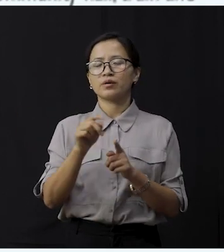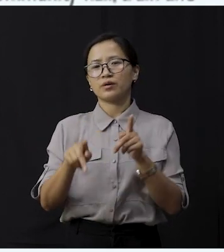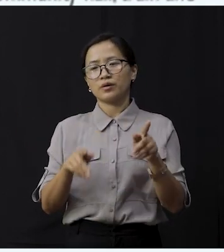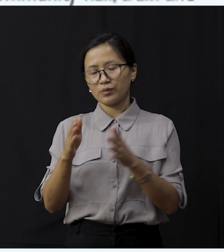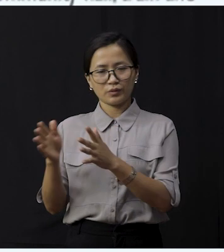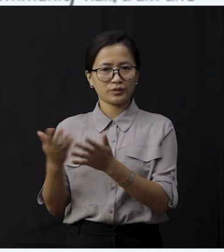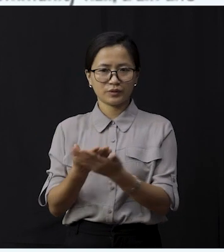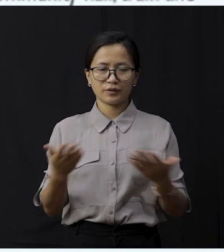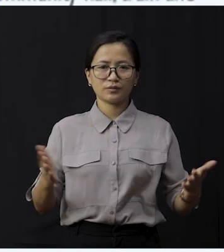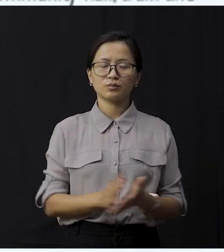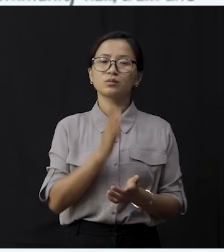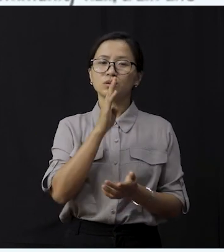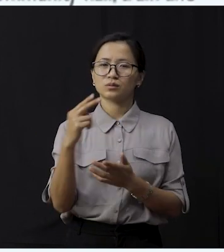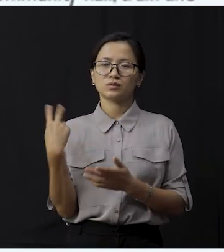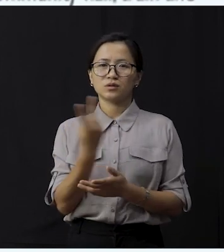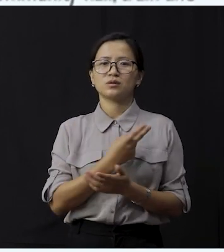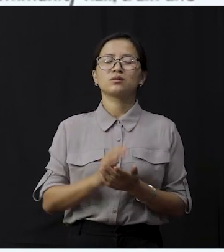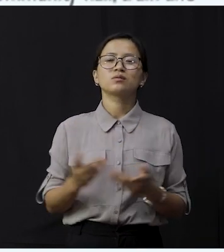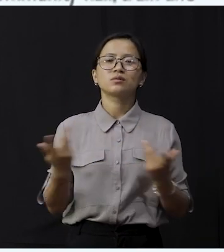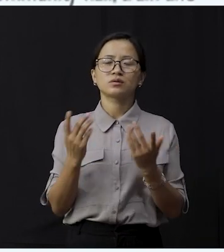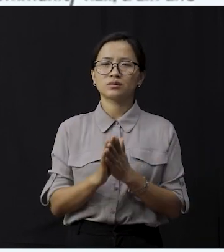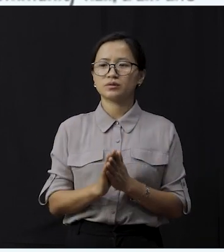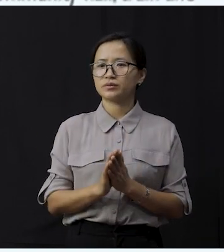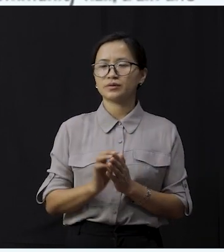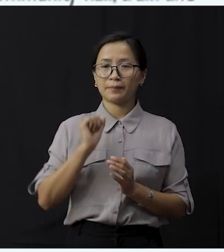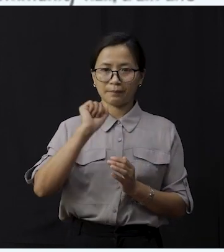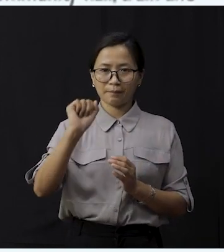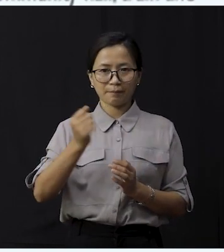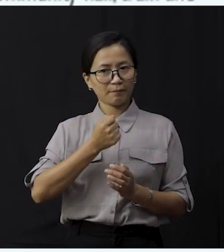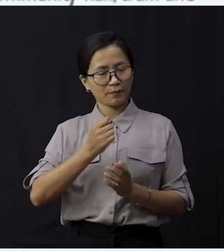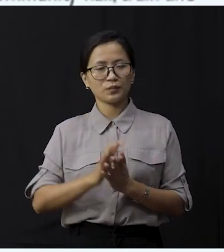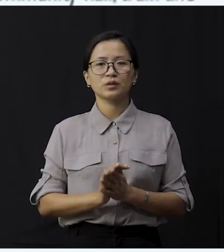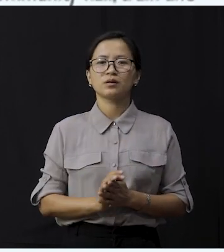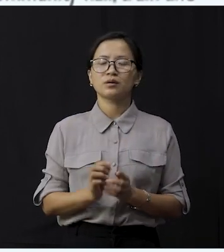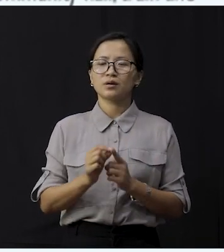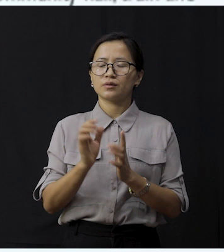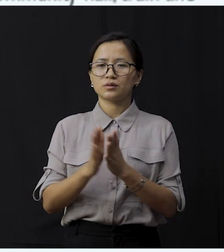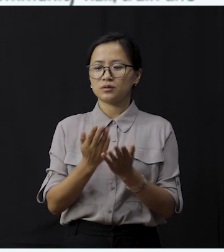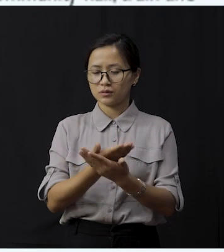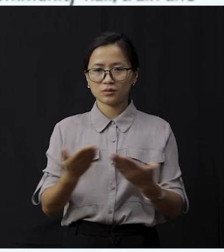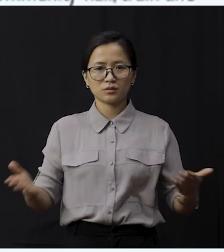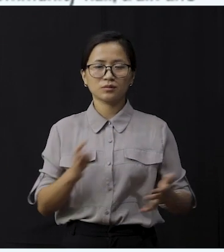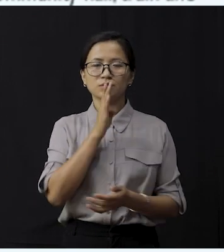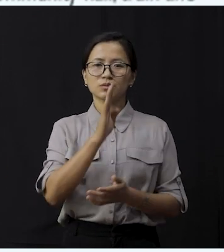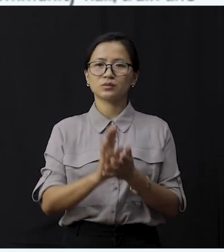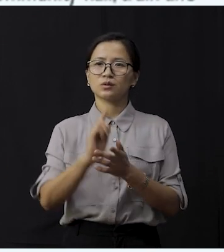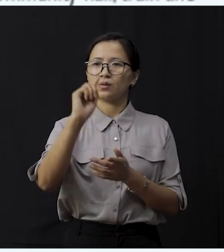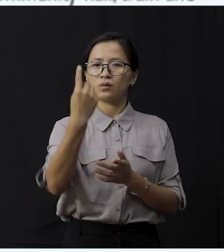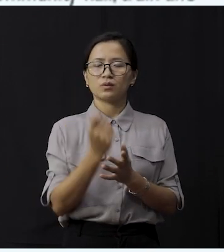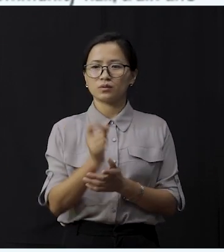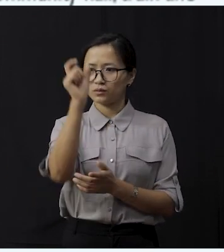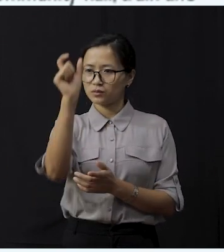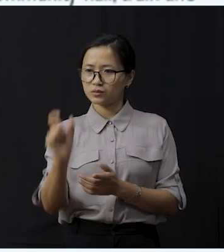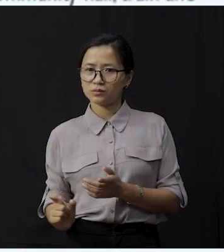has a value and belongs to us. And what are the private property? Are that private properties are the things that belongs to an individual